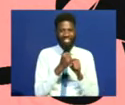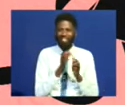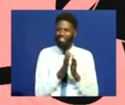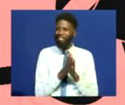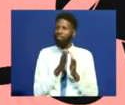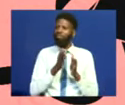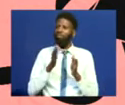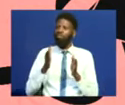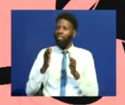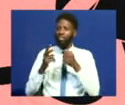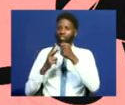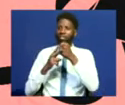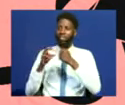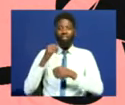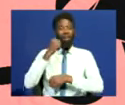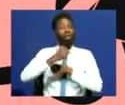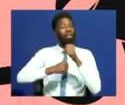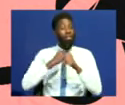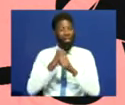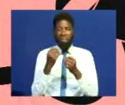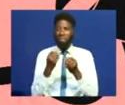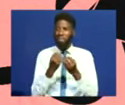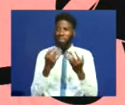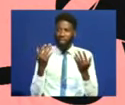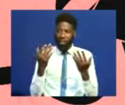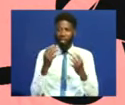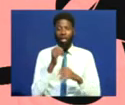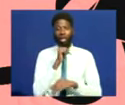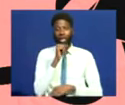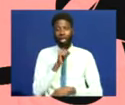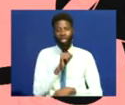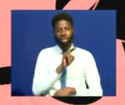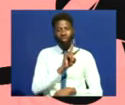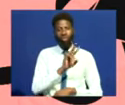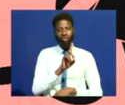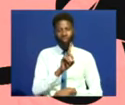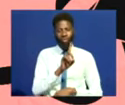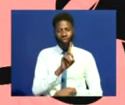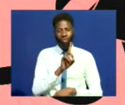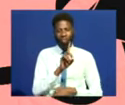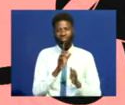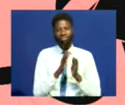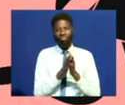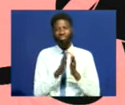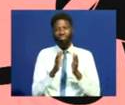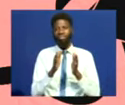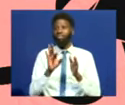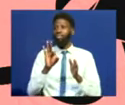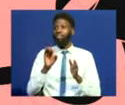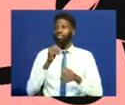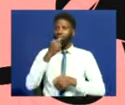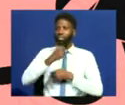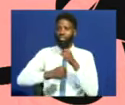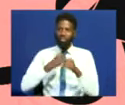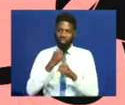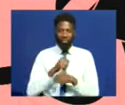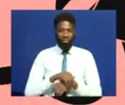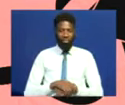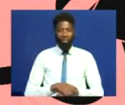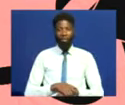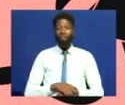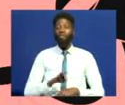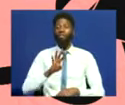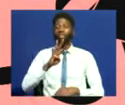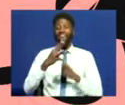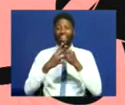have witnessed for the last few years, is between 21 and 30 years at the prime of their life. Now, 49% of the victims were killed